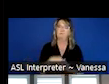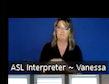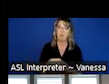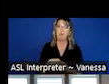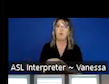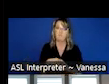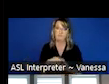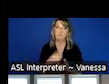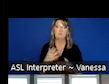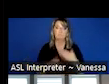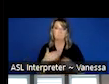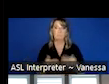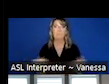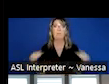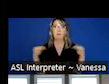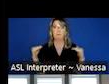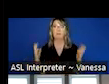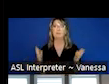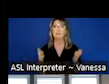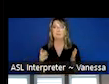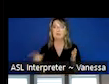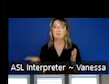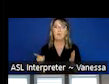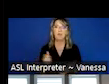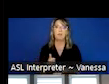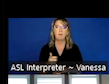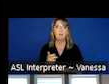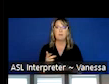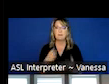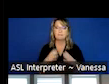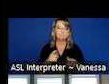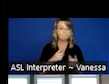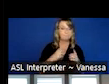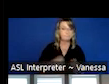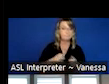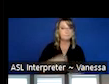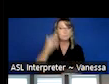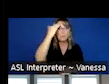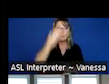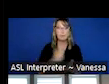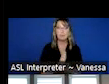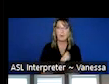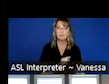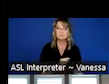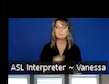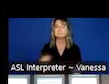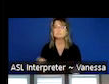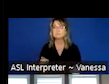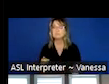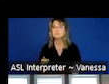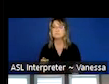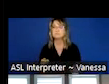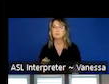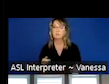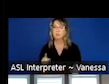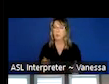know their rights by participating in some national groups where you learn things, a lot of things, but